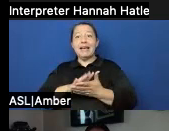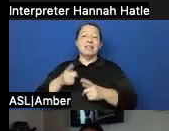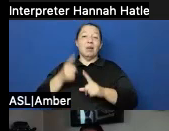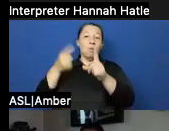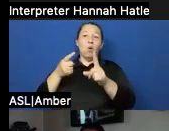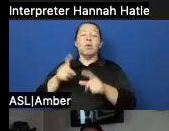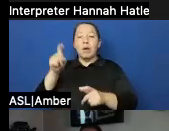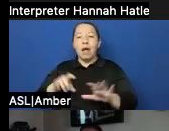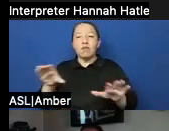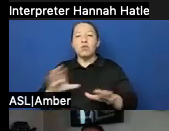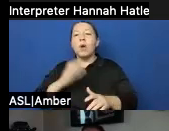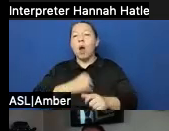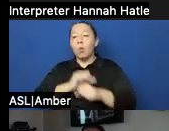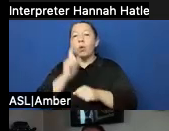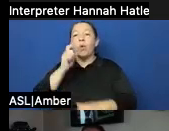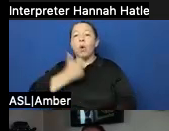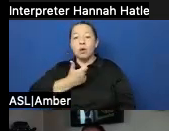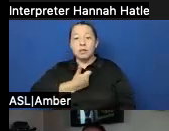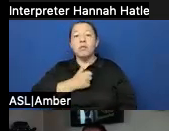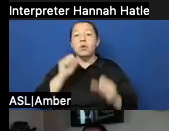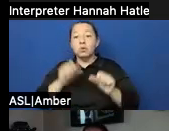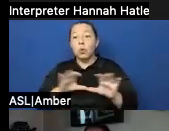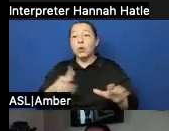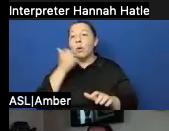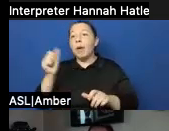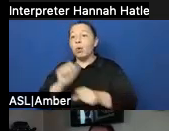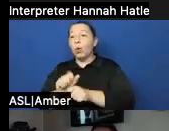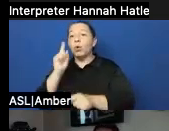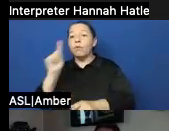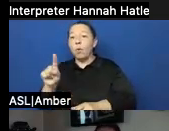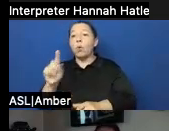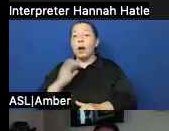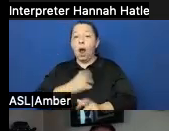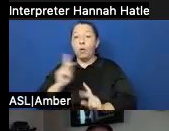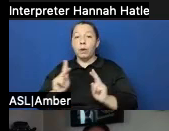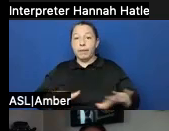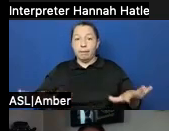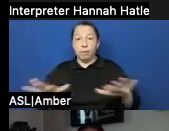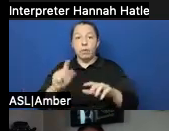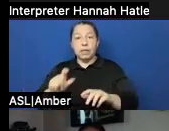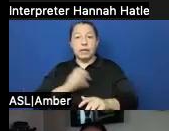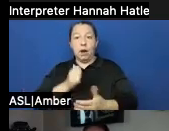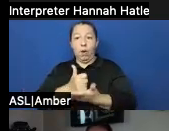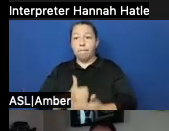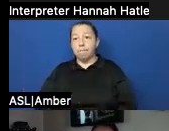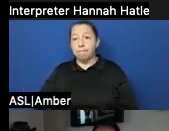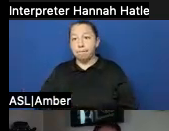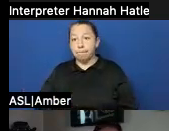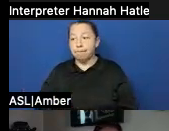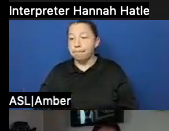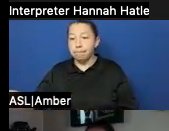our work for ourselves, so we can do better work for our folks that need our help. I know we could